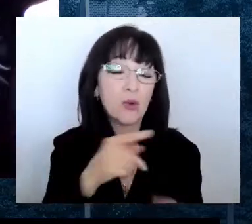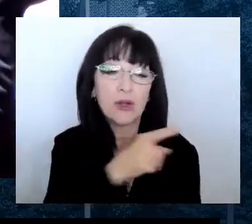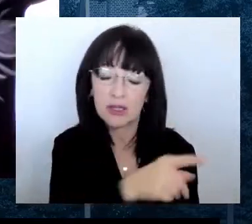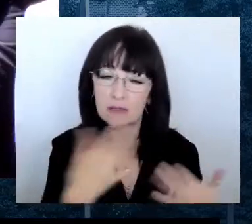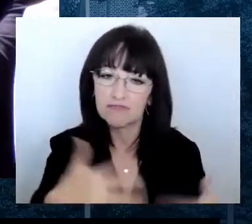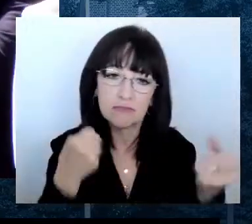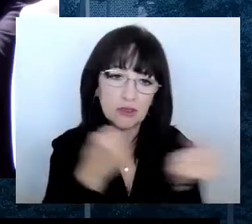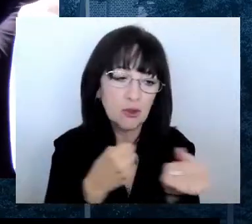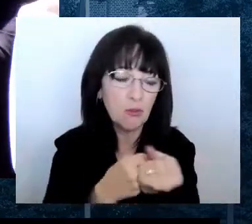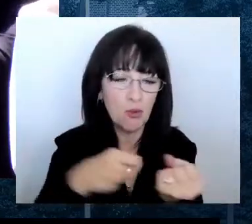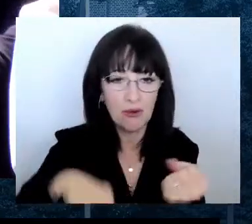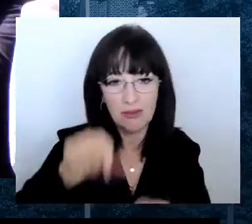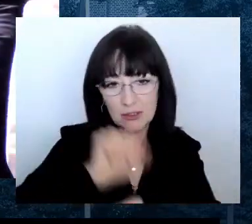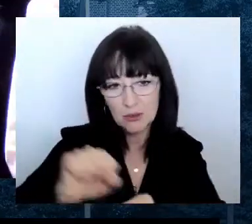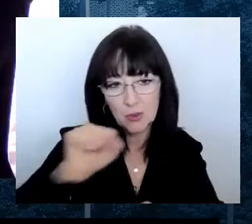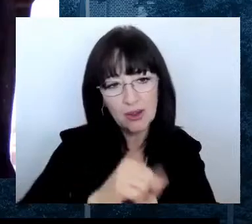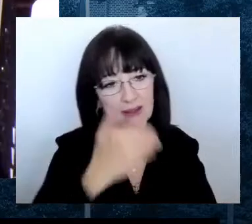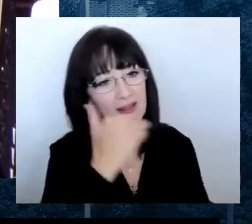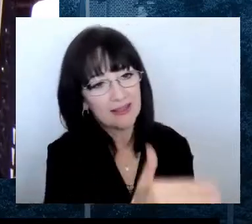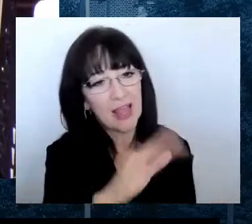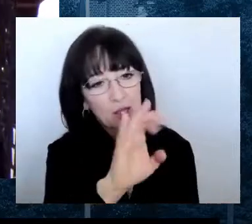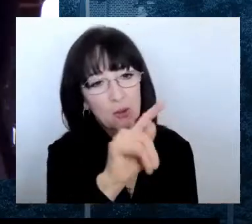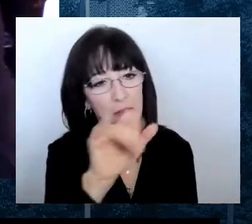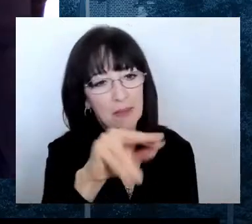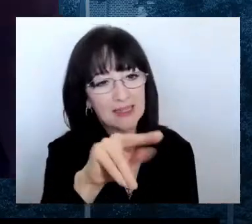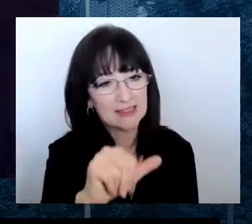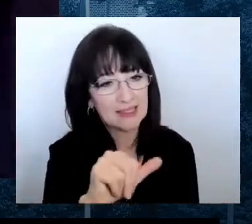effort. Thank you so much, Bettina. Please.